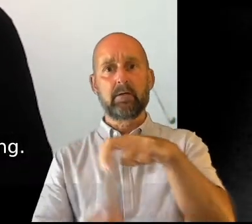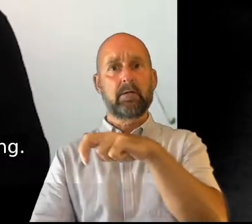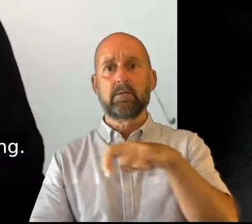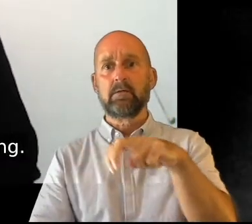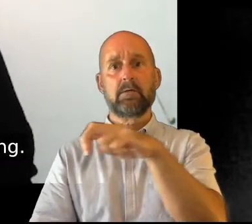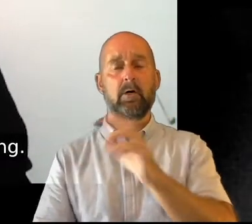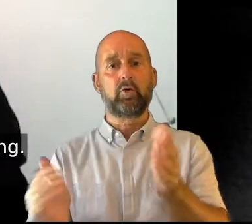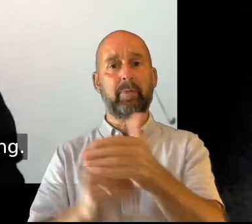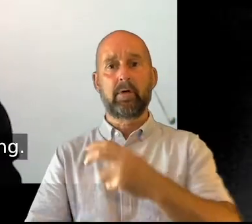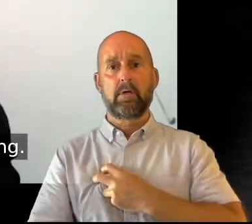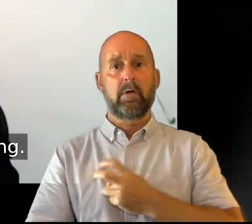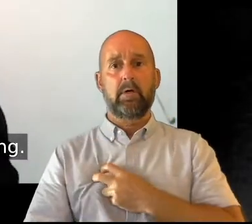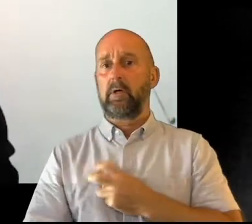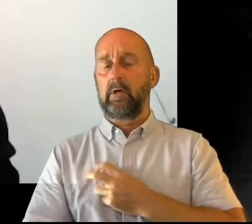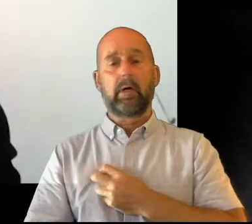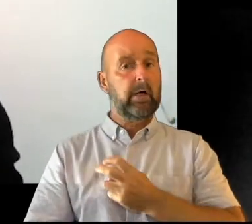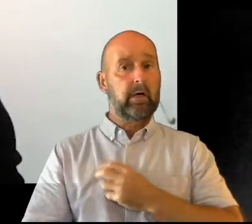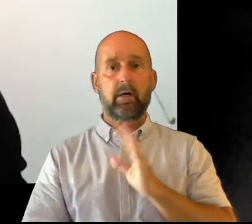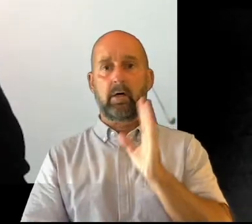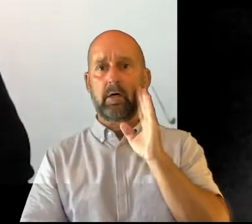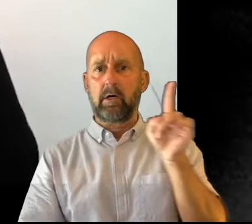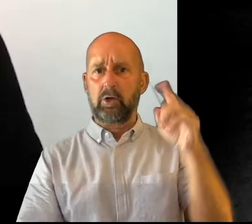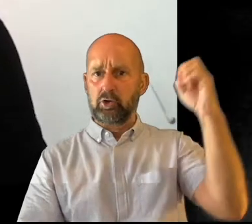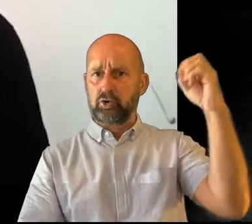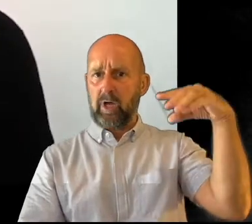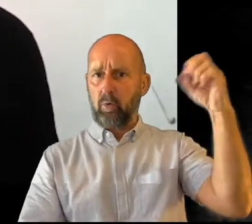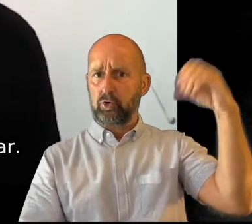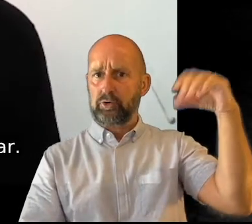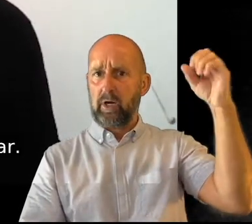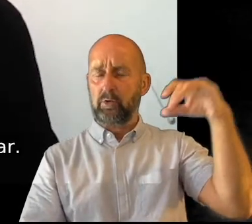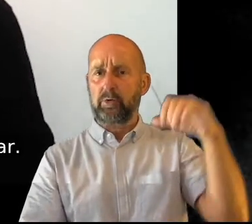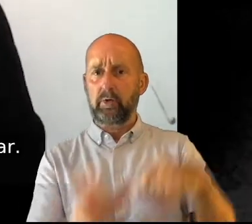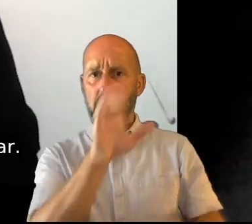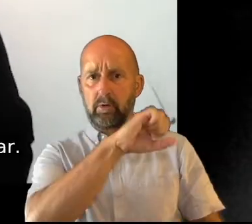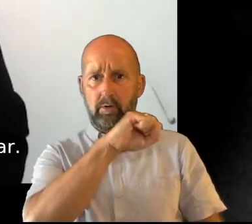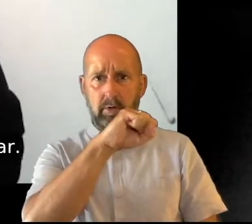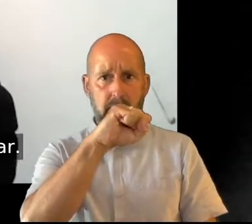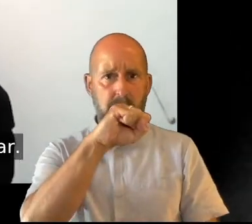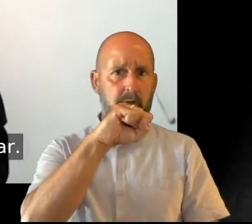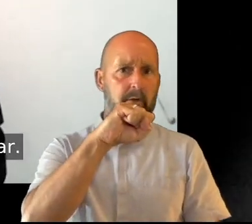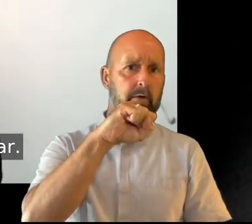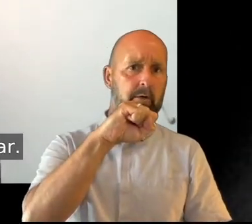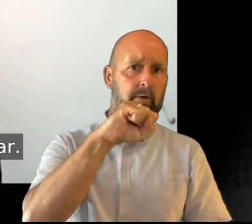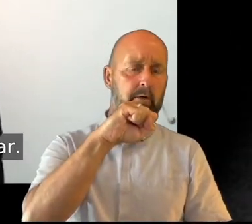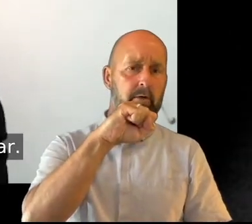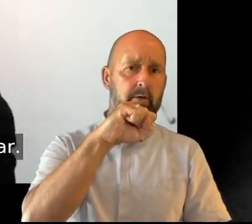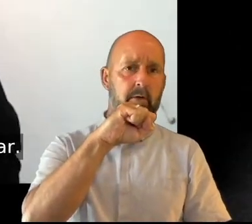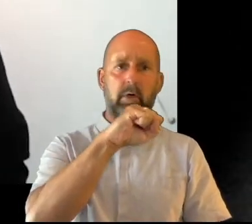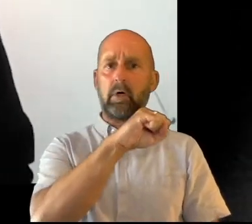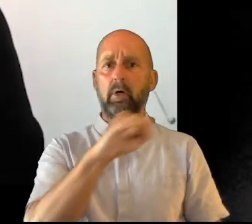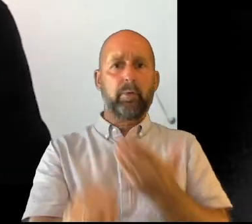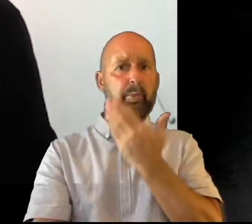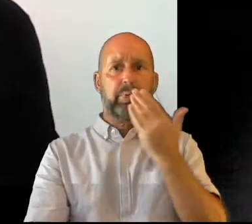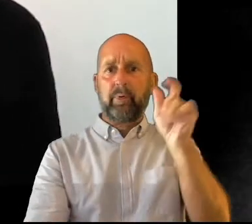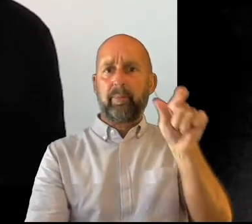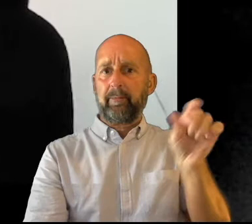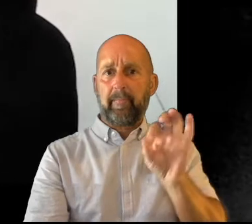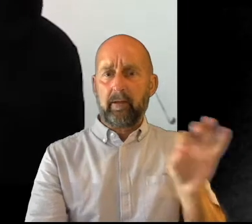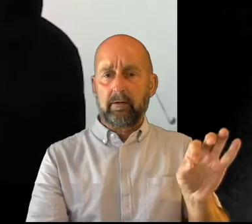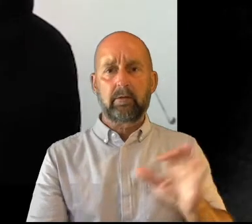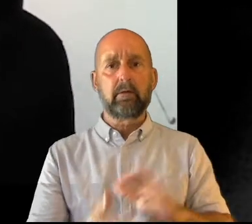cubicle, panicking. She hears a shower begin to flow and peeks out from the cubicle, all clear.